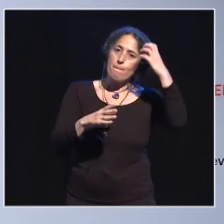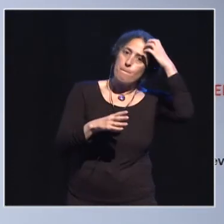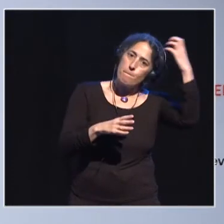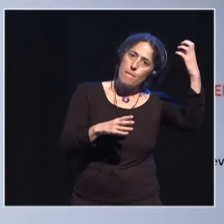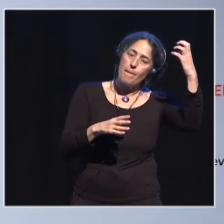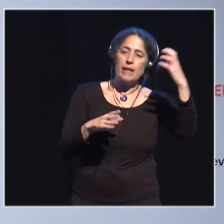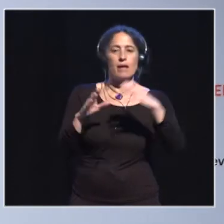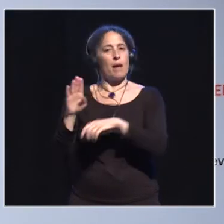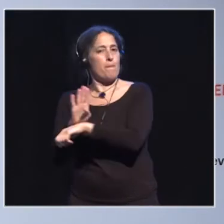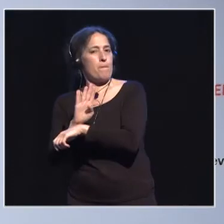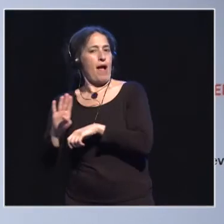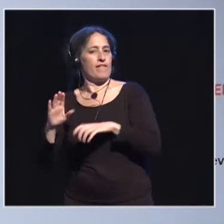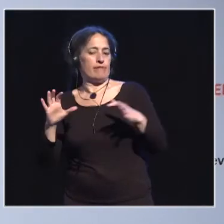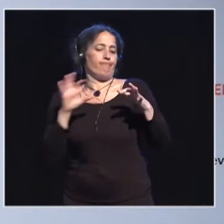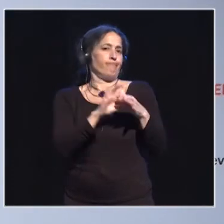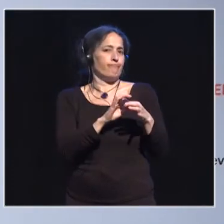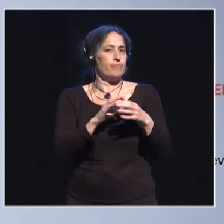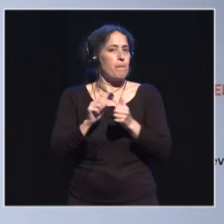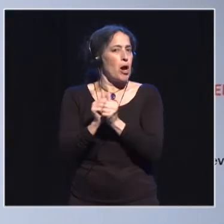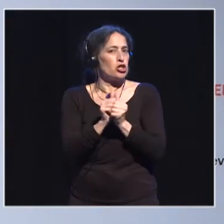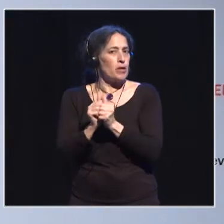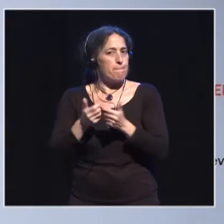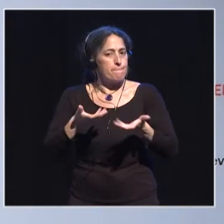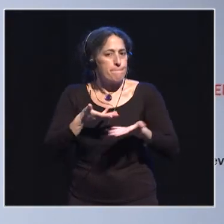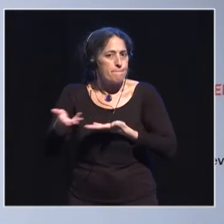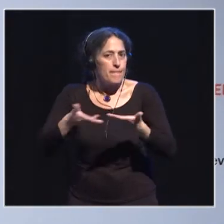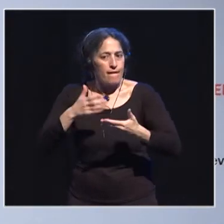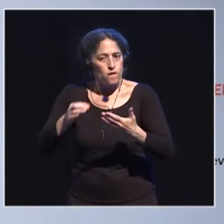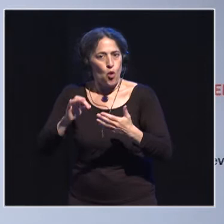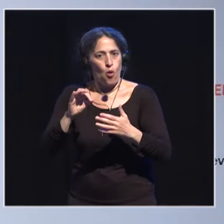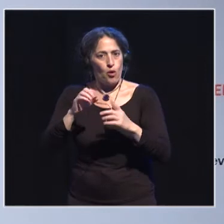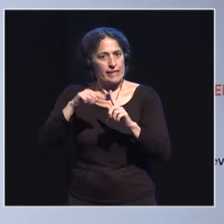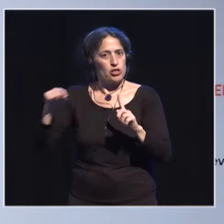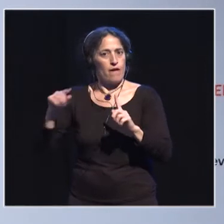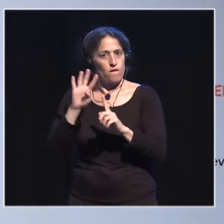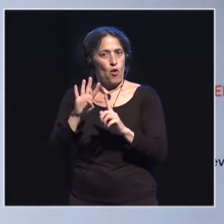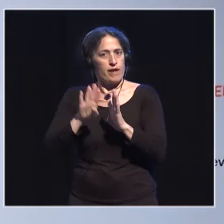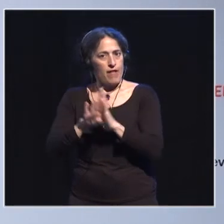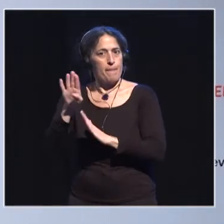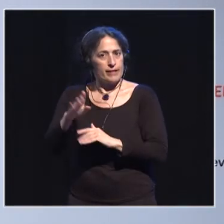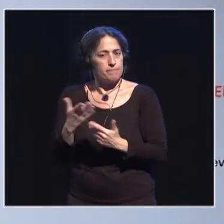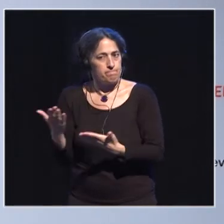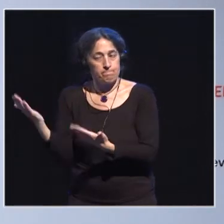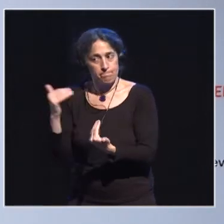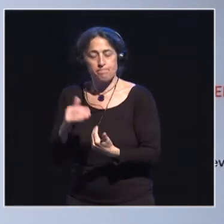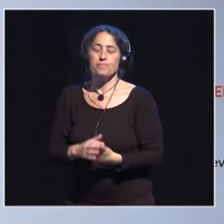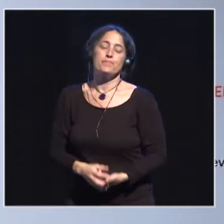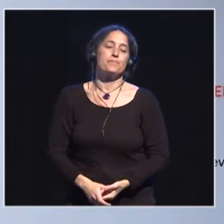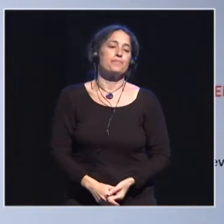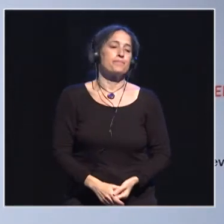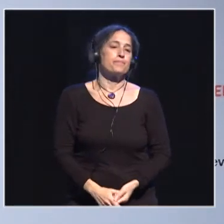I was, of course, surprised how friendly people here in this hall, they believe in